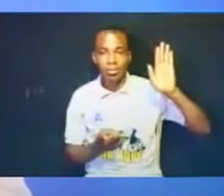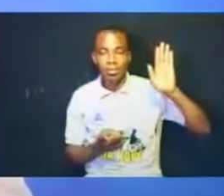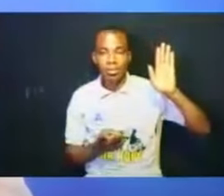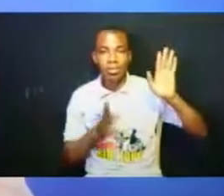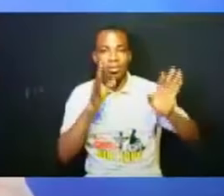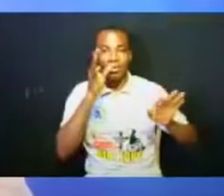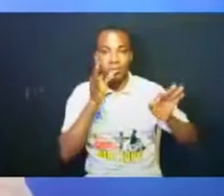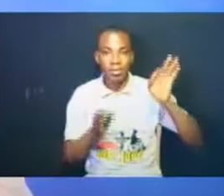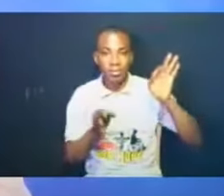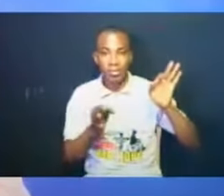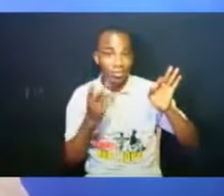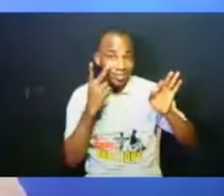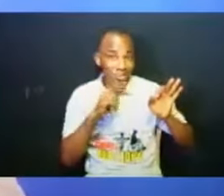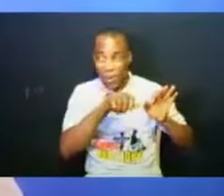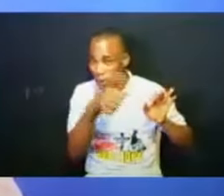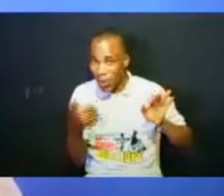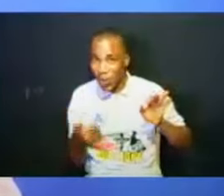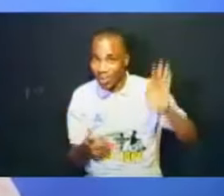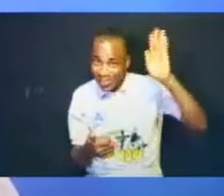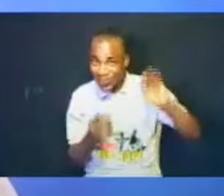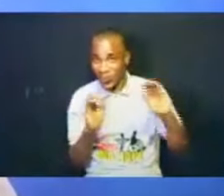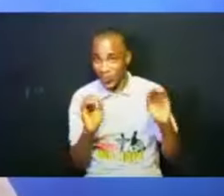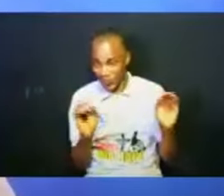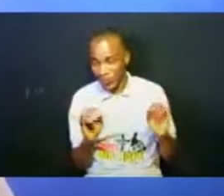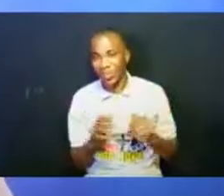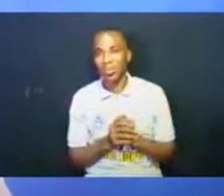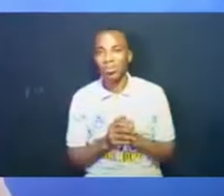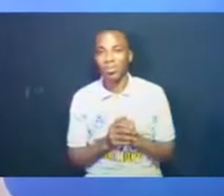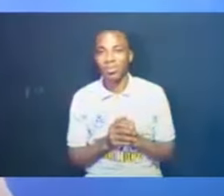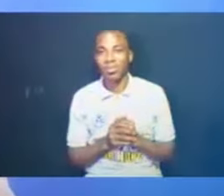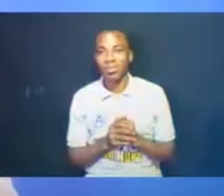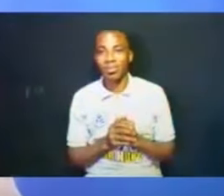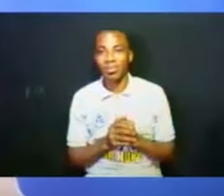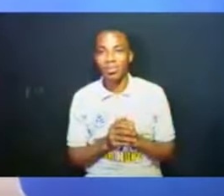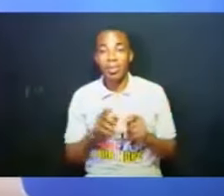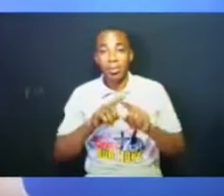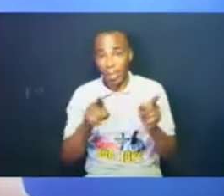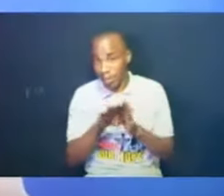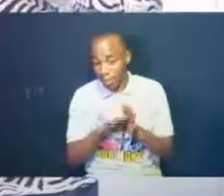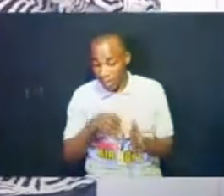See, there is no one. But is this scripture for